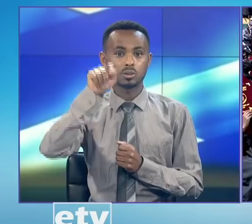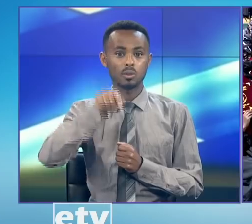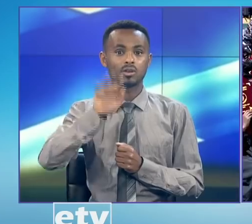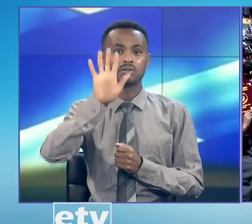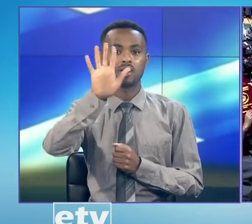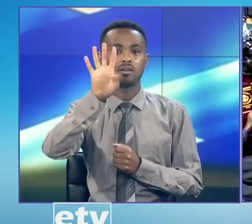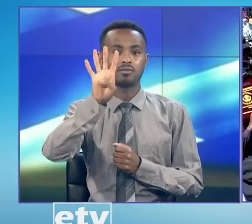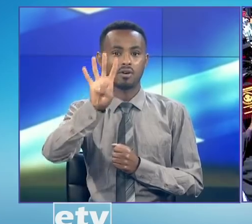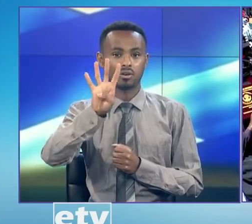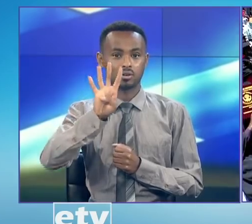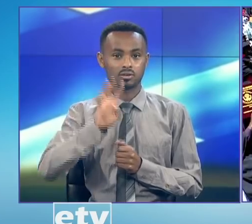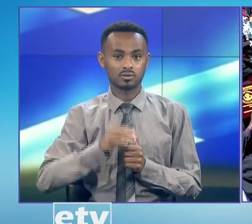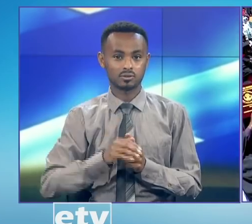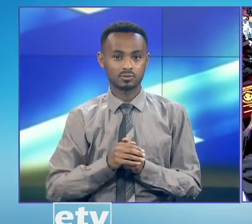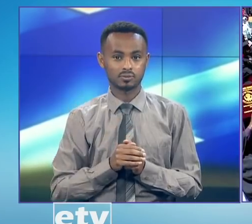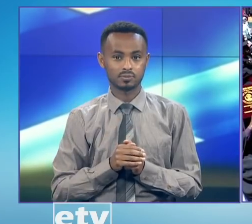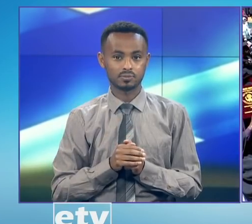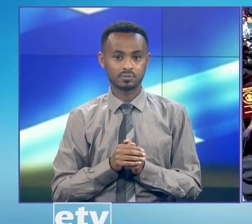3.54.